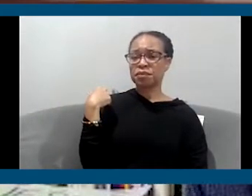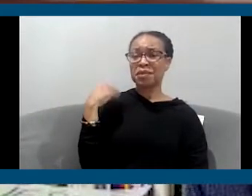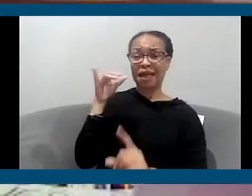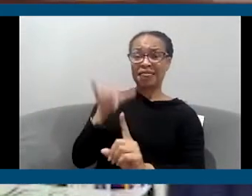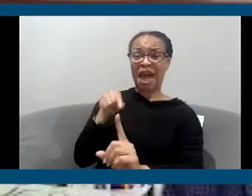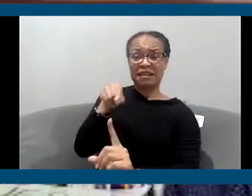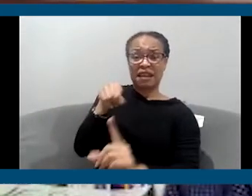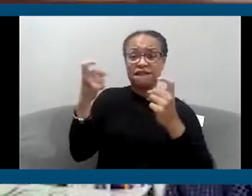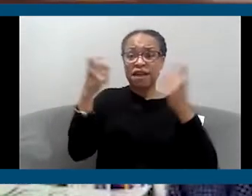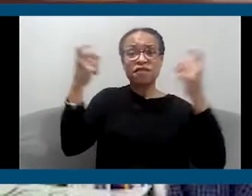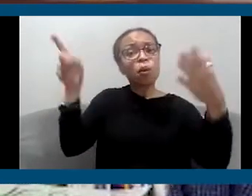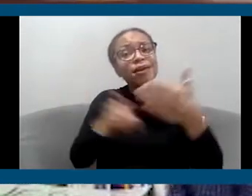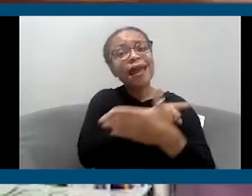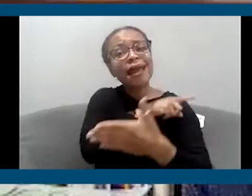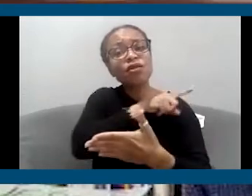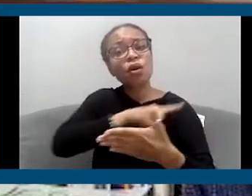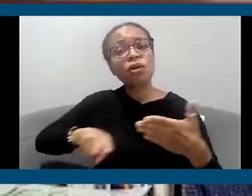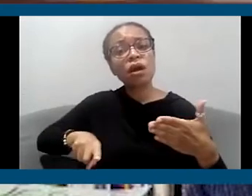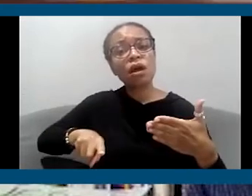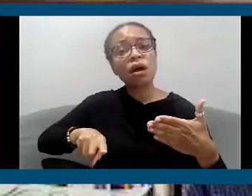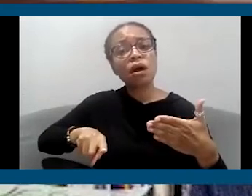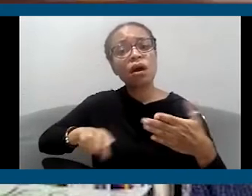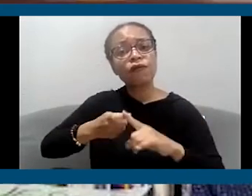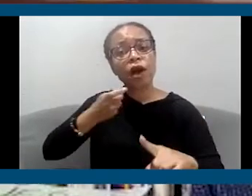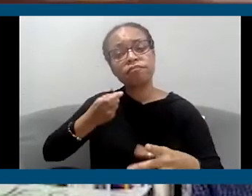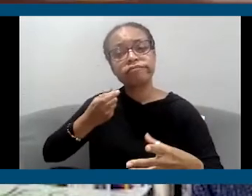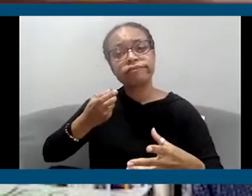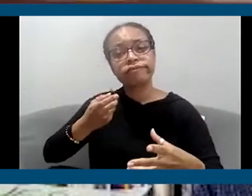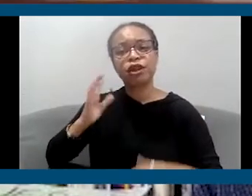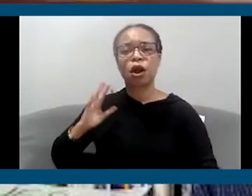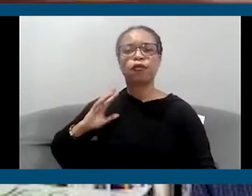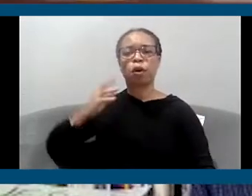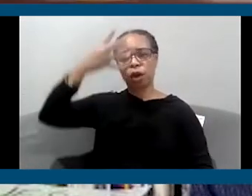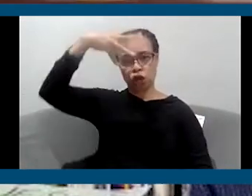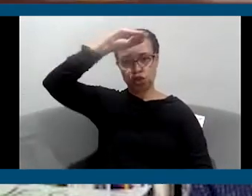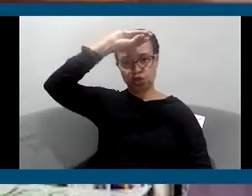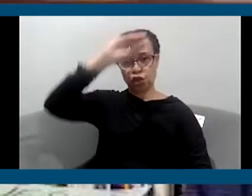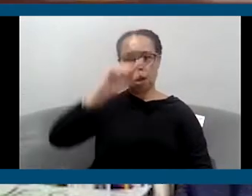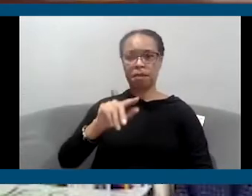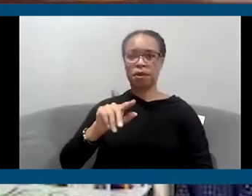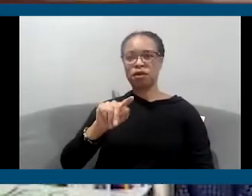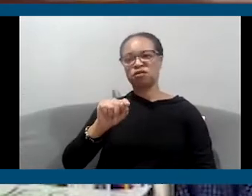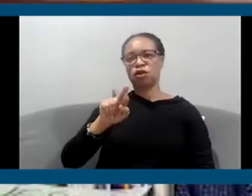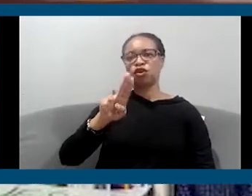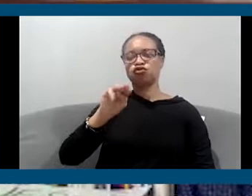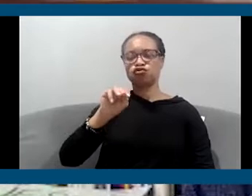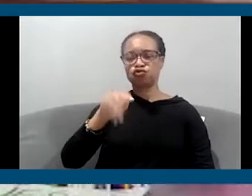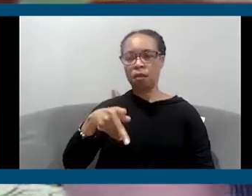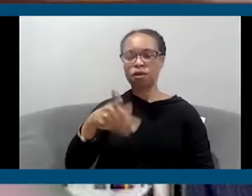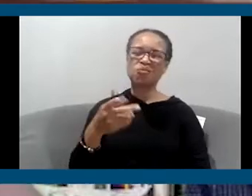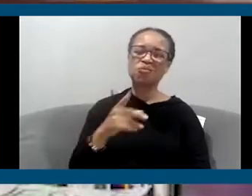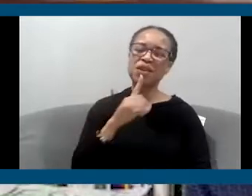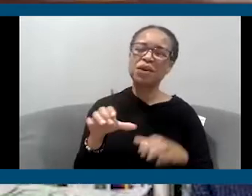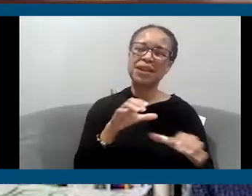festival was canceled by former President Trump, who didn't even deem there are Muslims here. So actually what he did, he